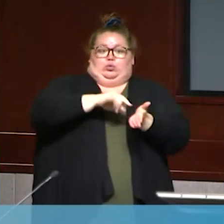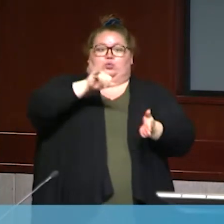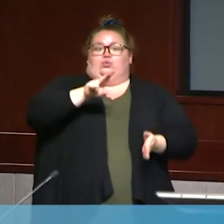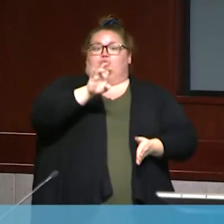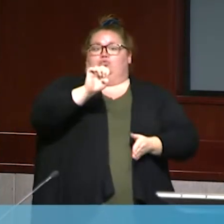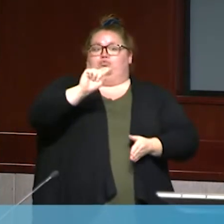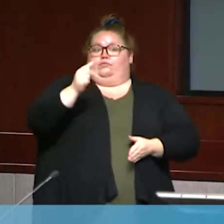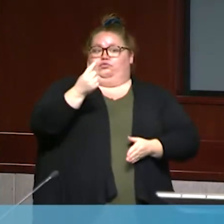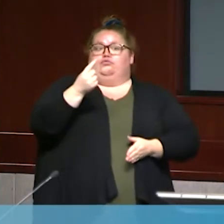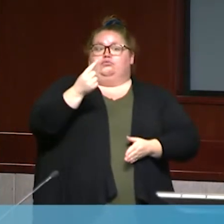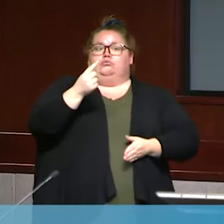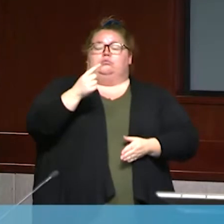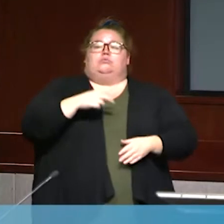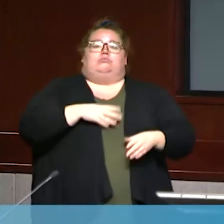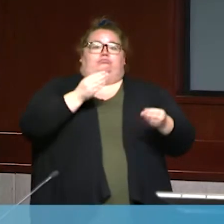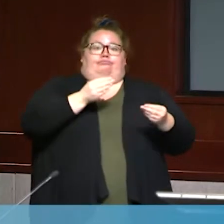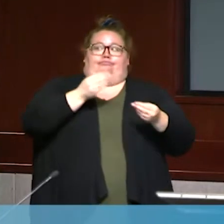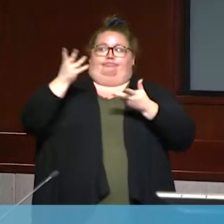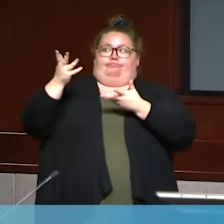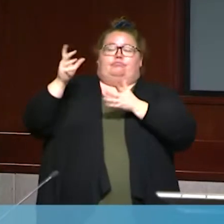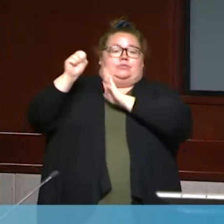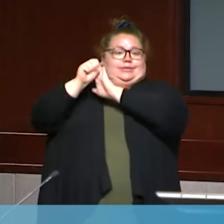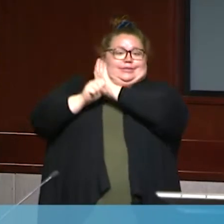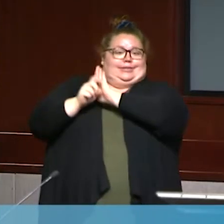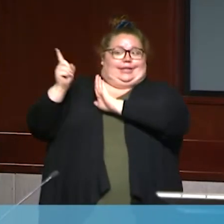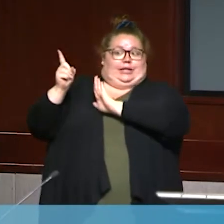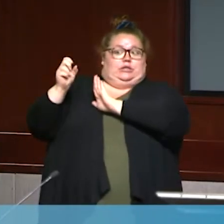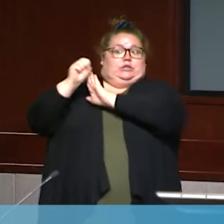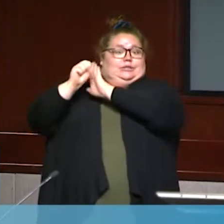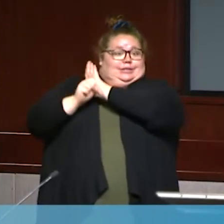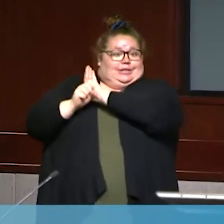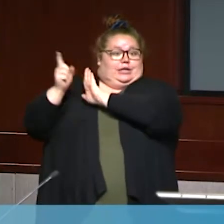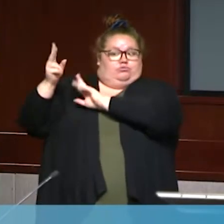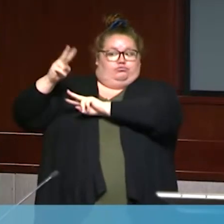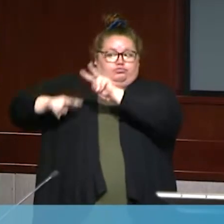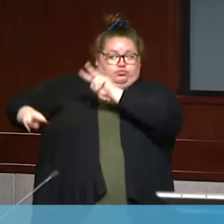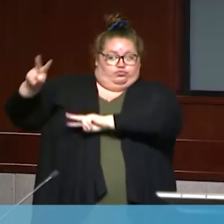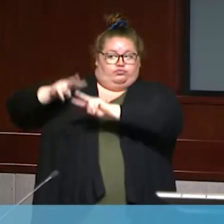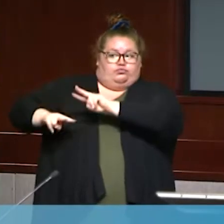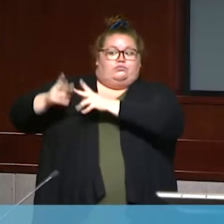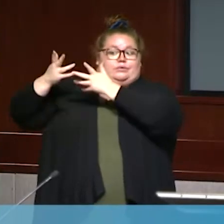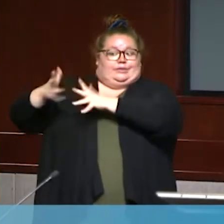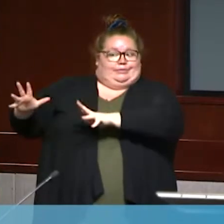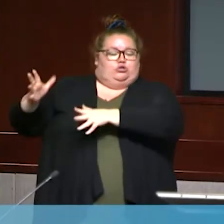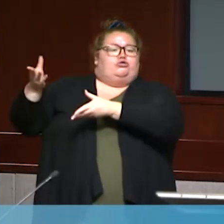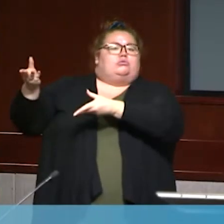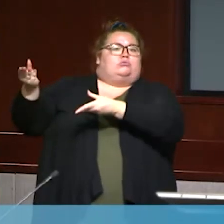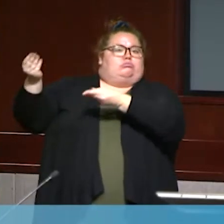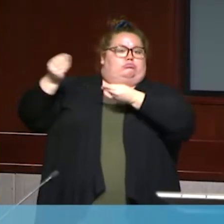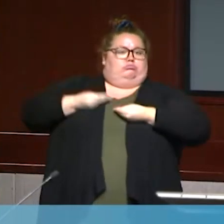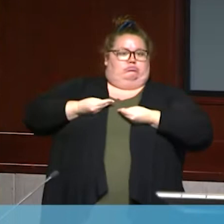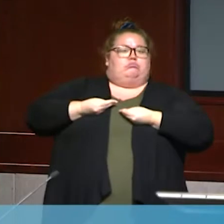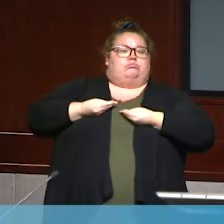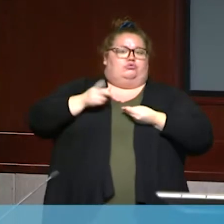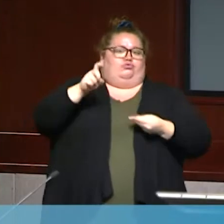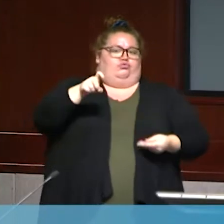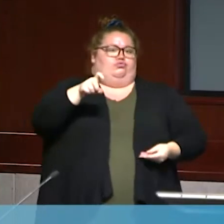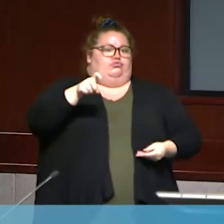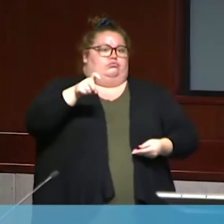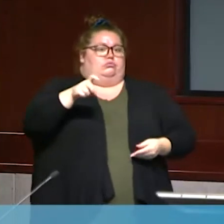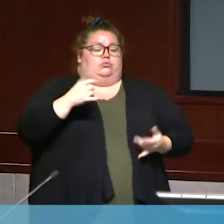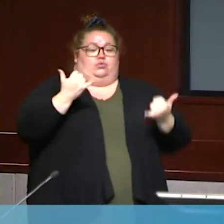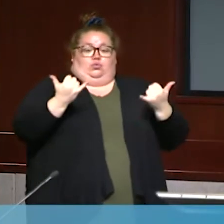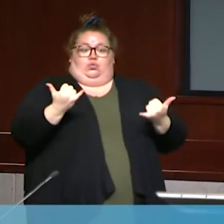to provide copies of those plans to the county after they are reviewed by the state, the initial review. And to date, we have received